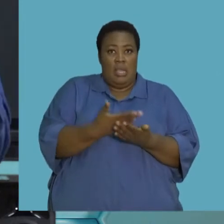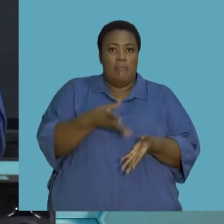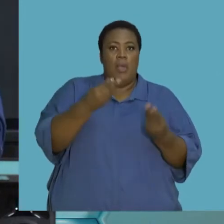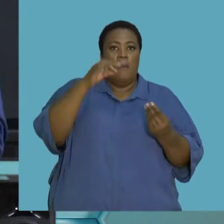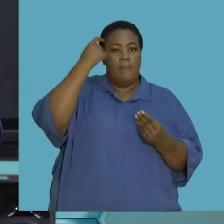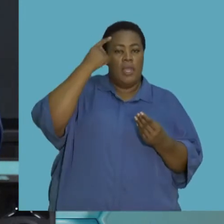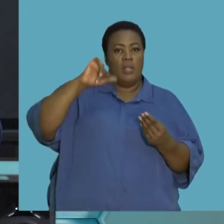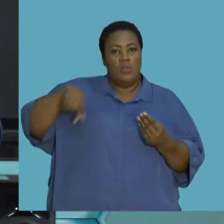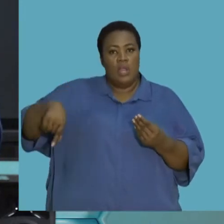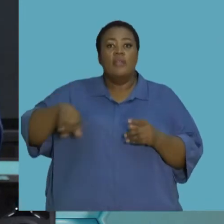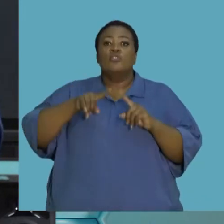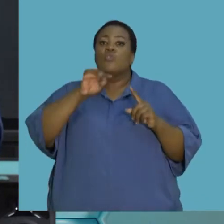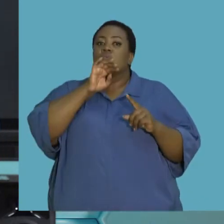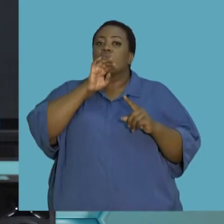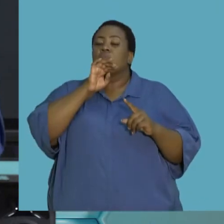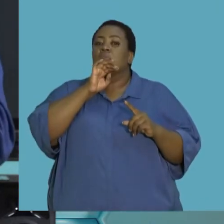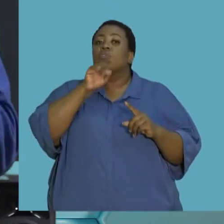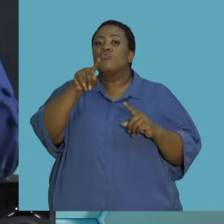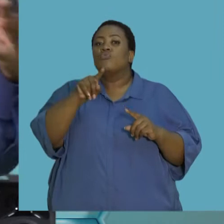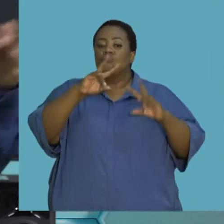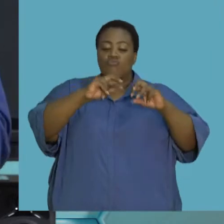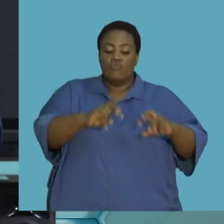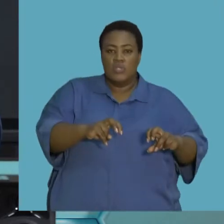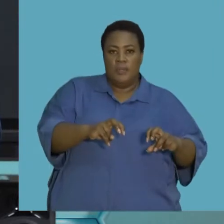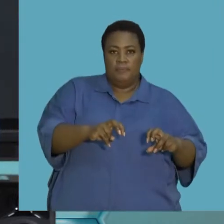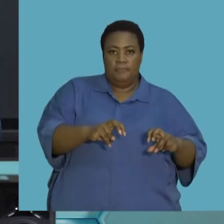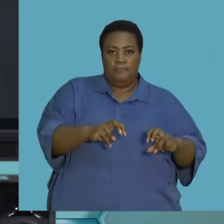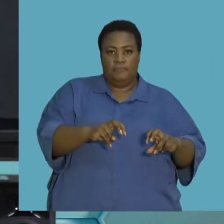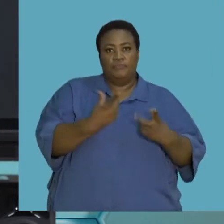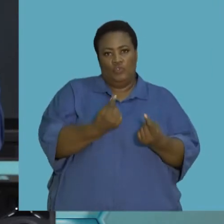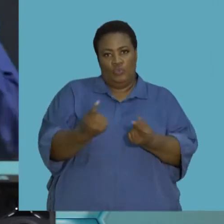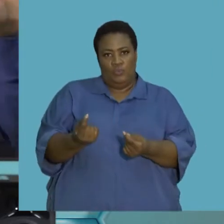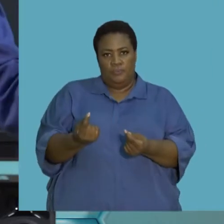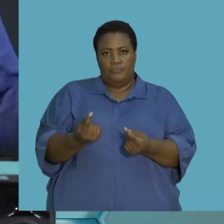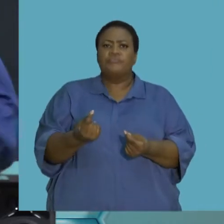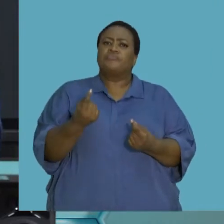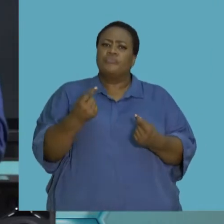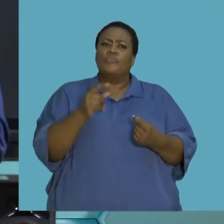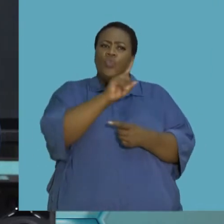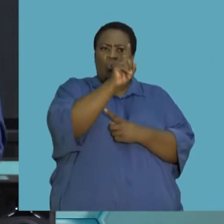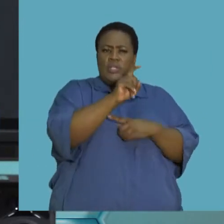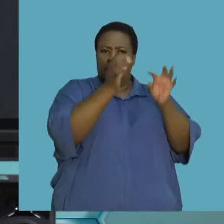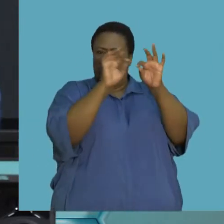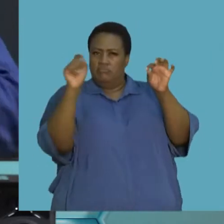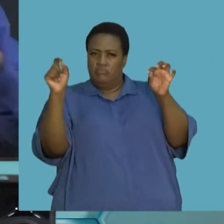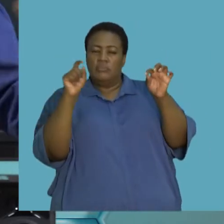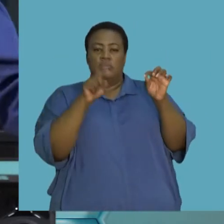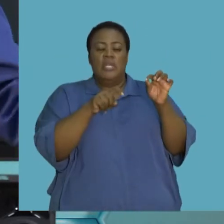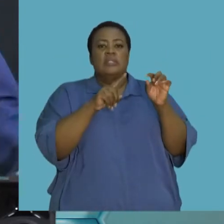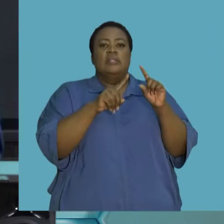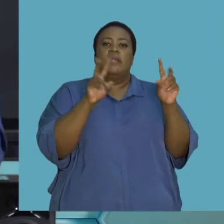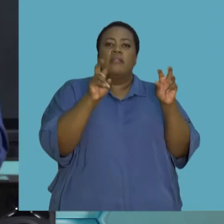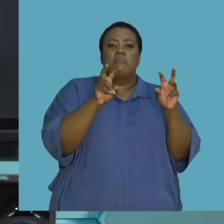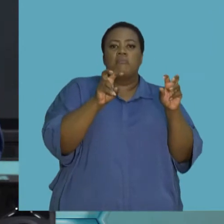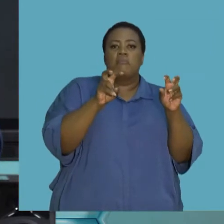carry out a scientific method. And so we would need to write a question out, we would need to write a hypothesis out, and we would need to